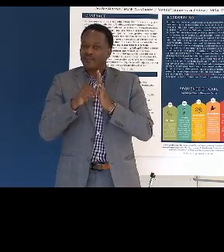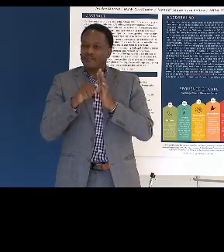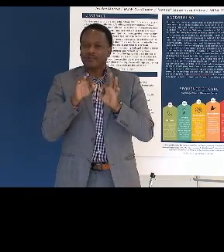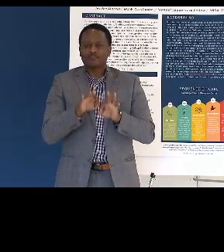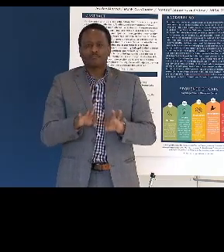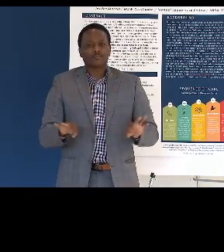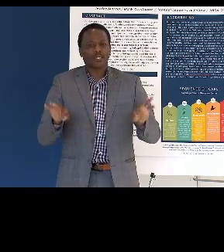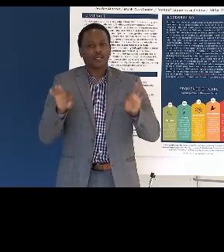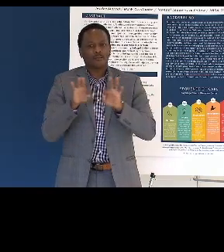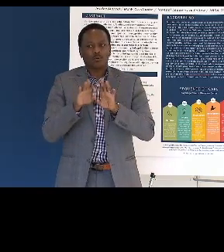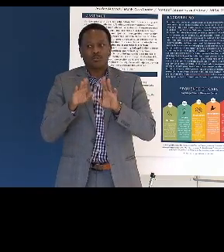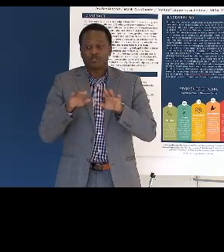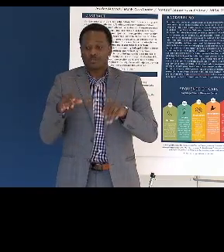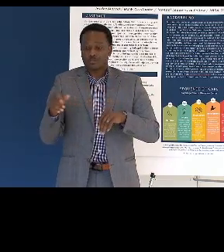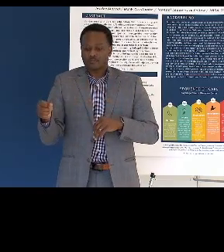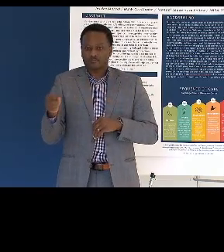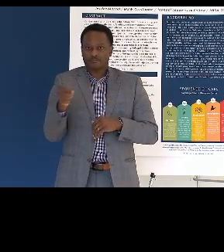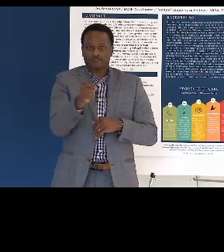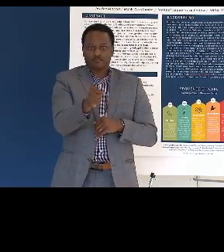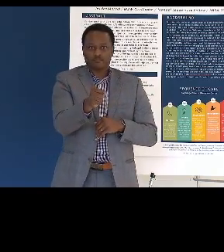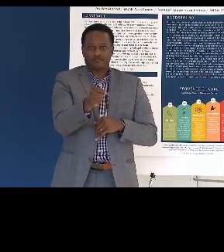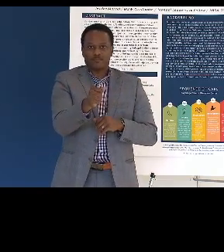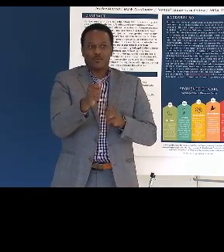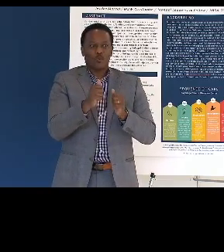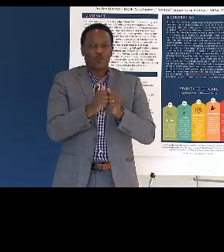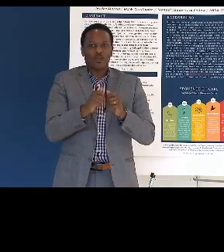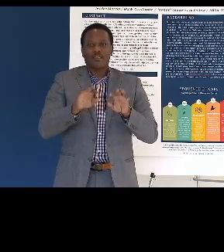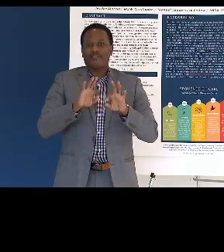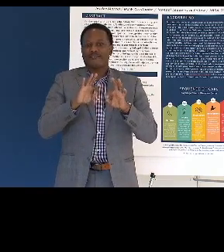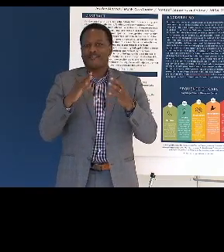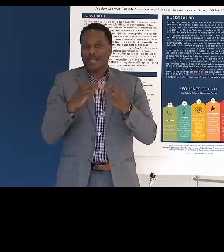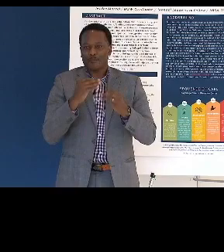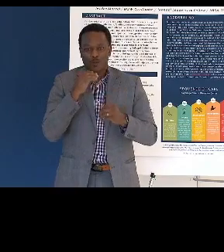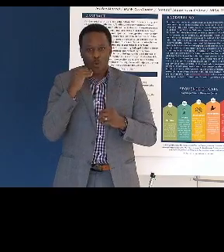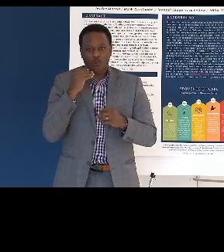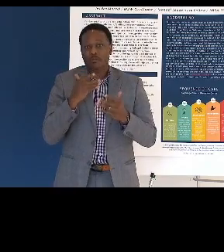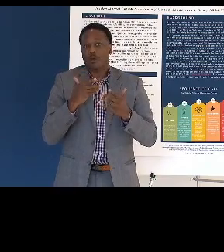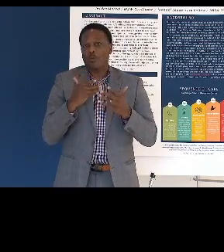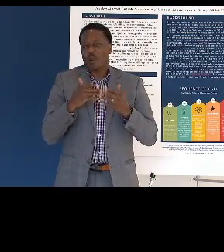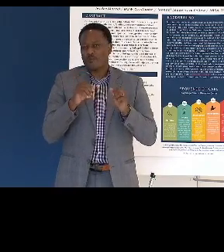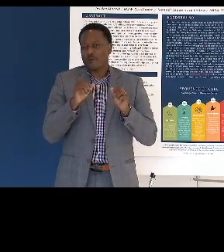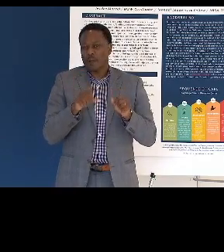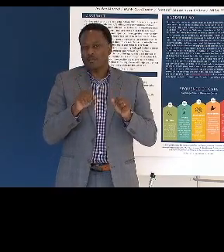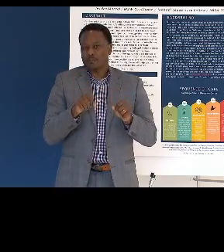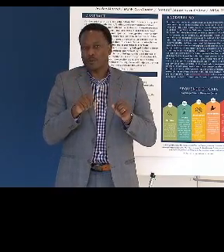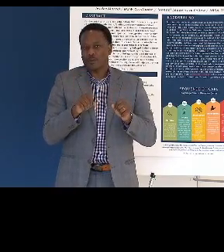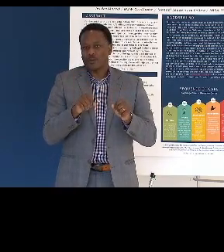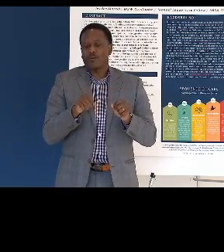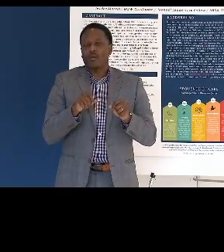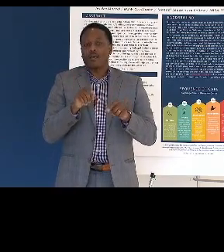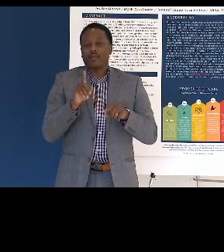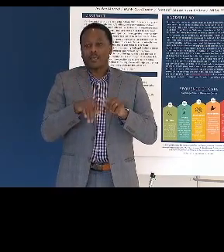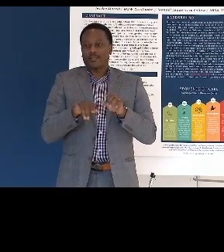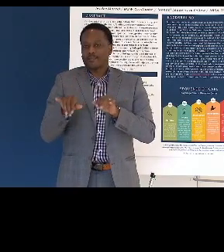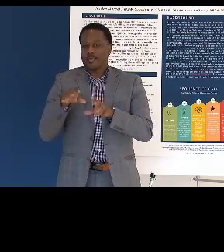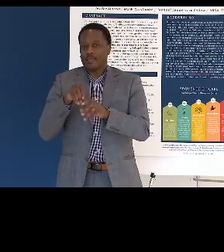of placing children in relative and kinship homes whenever they are not able to remain in their home, that this is